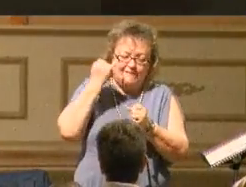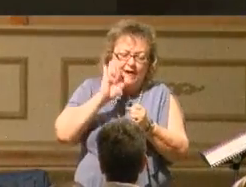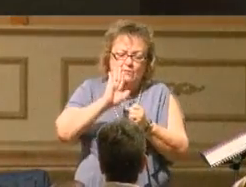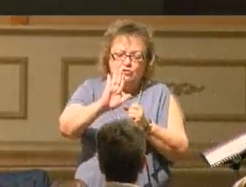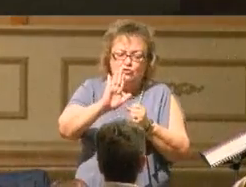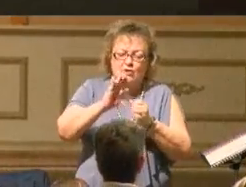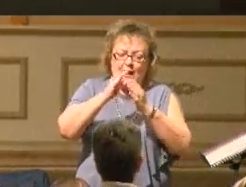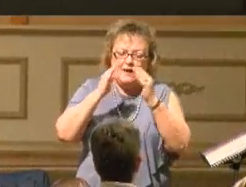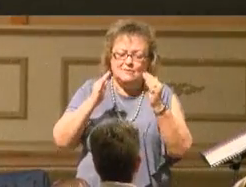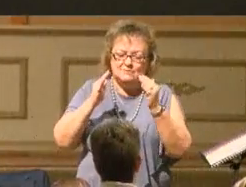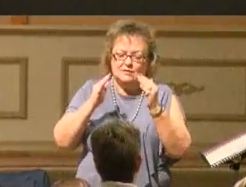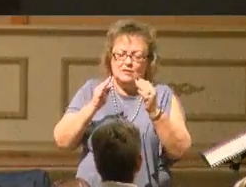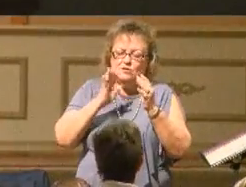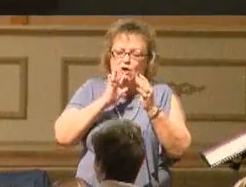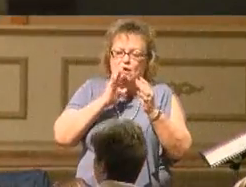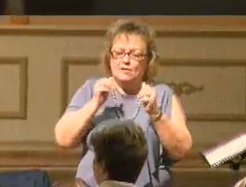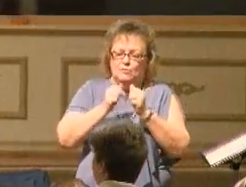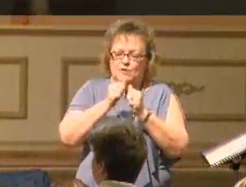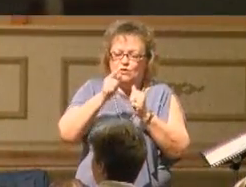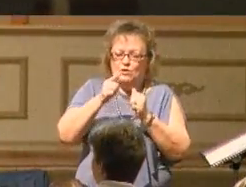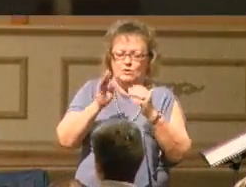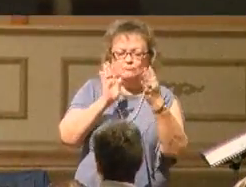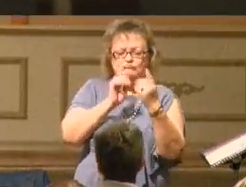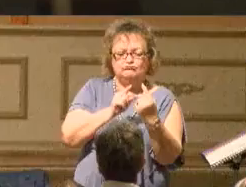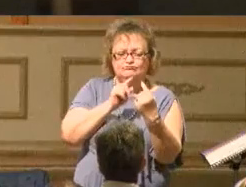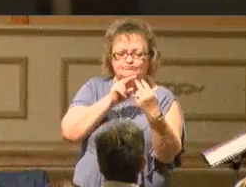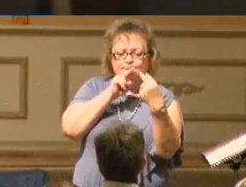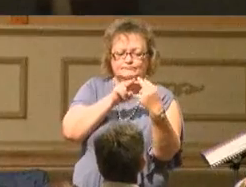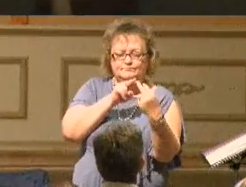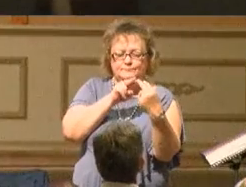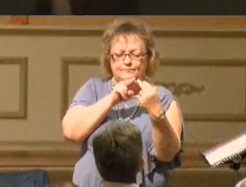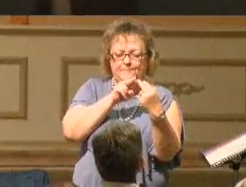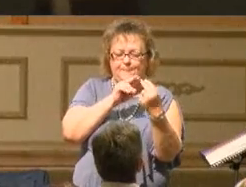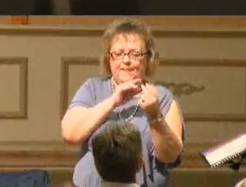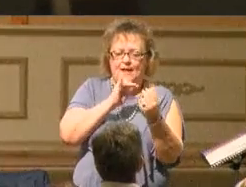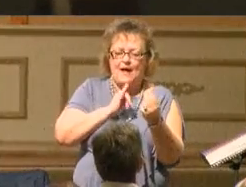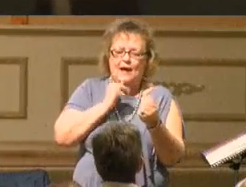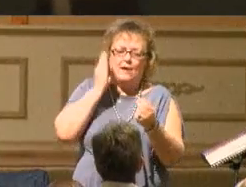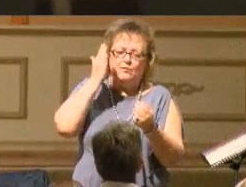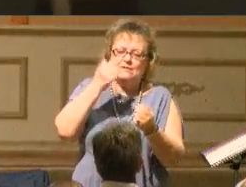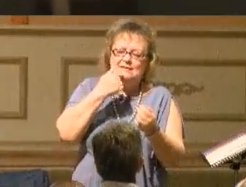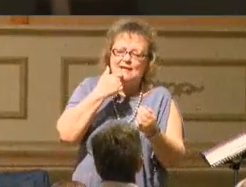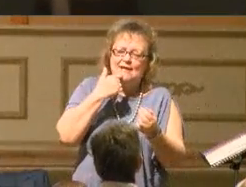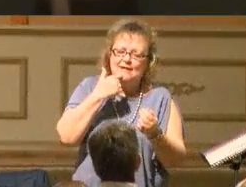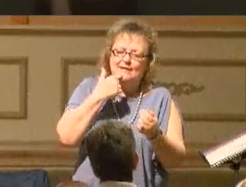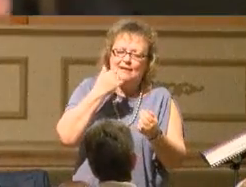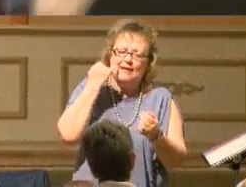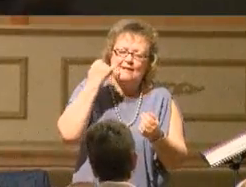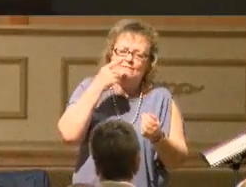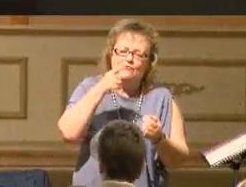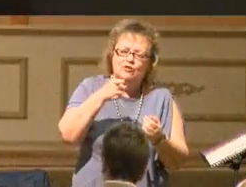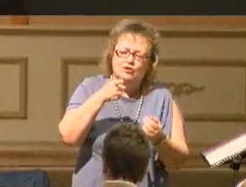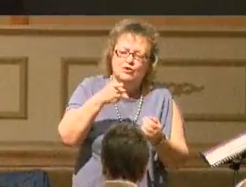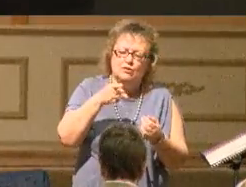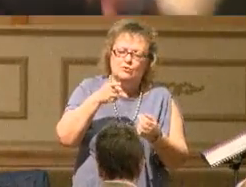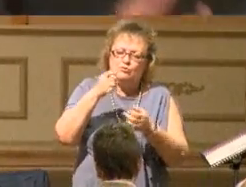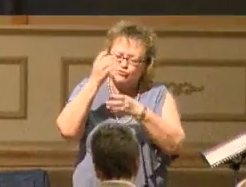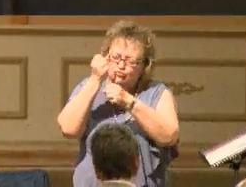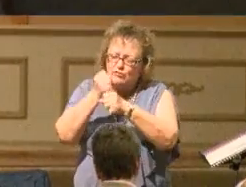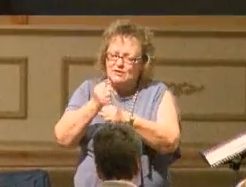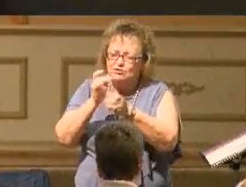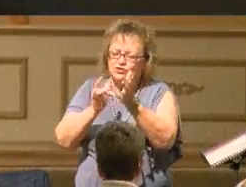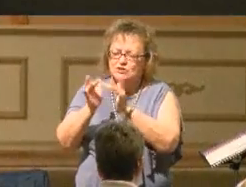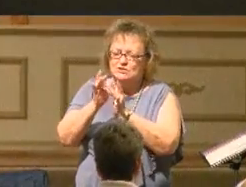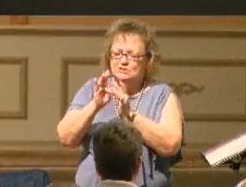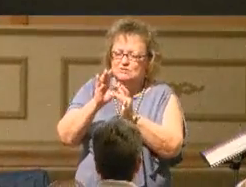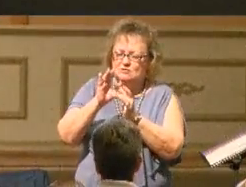your couch, talking with you eyeball to eyeball, this is what I would say. I would say, if you will trust Christ as